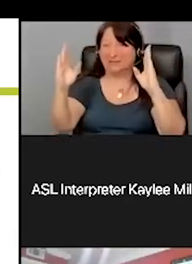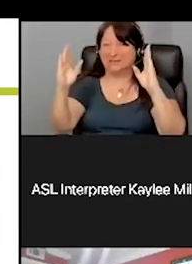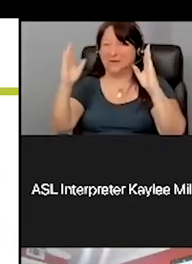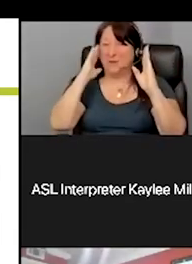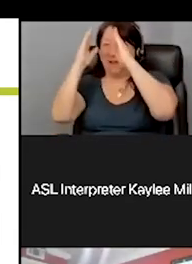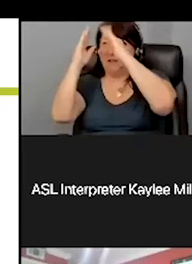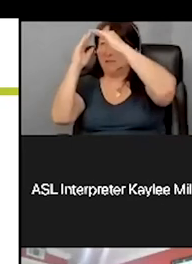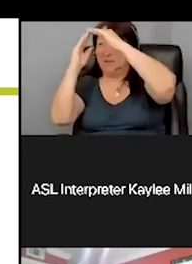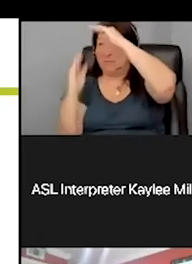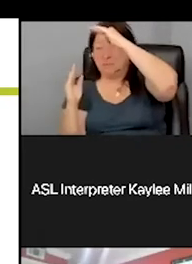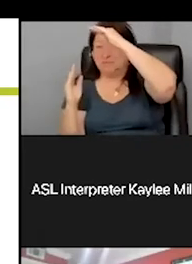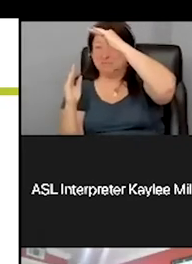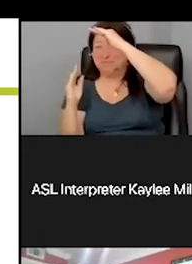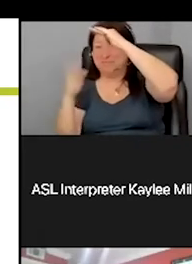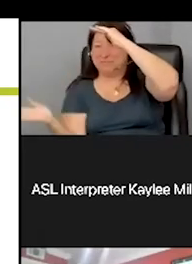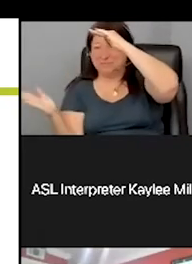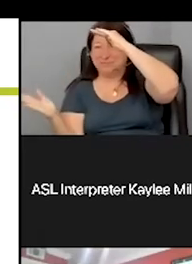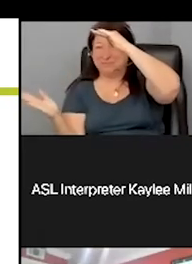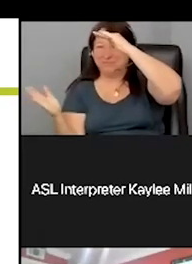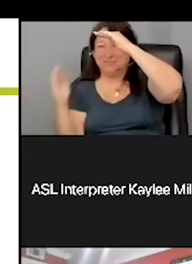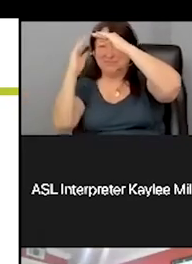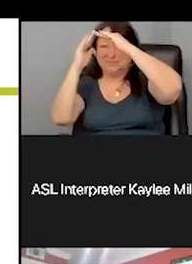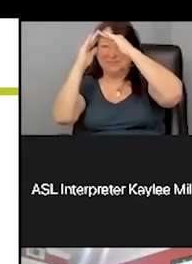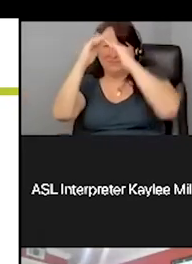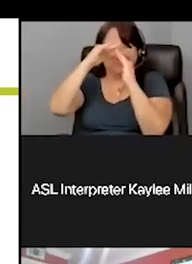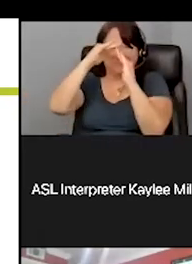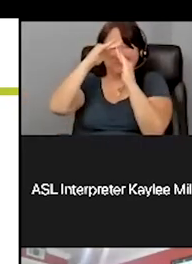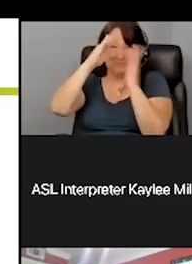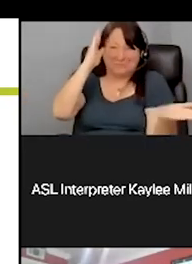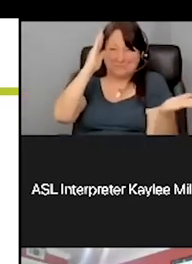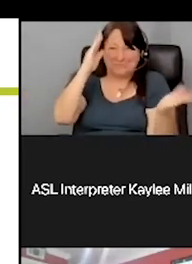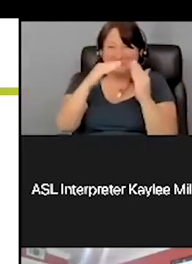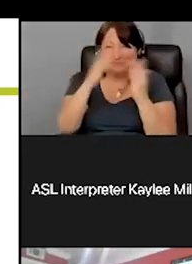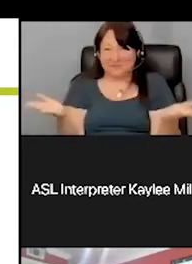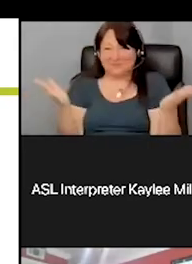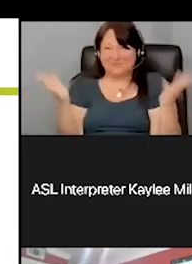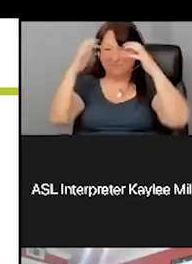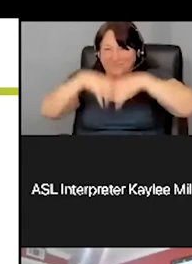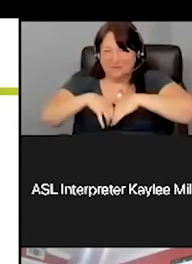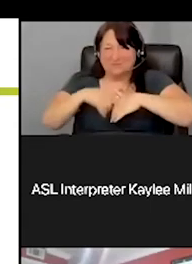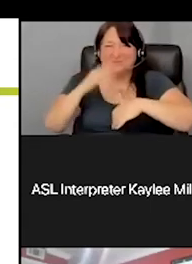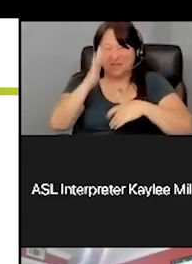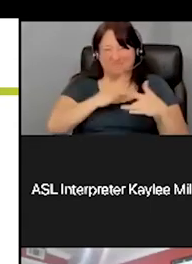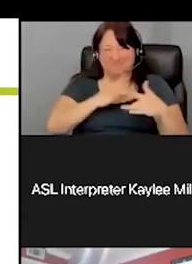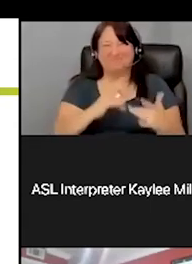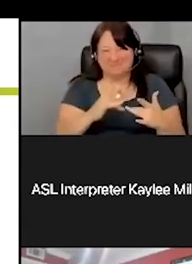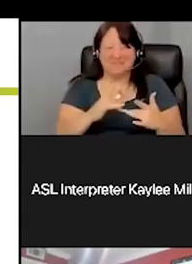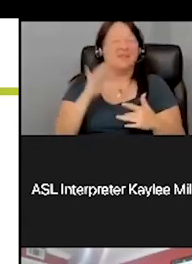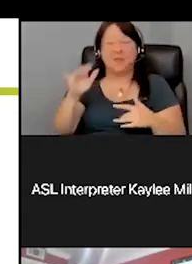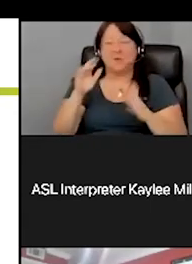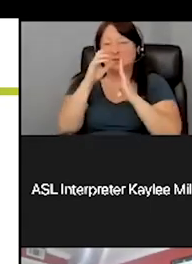from the roof. Those have had some ordinances that were instituted back in the